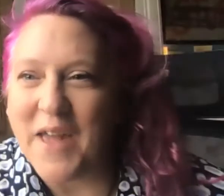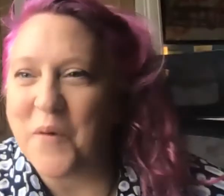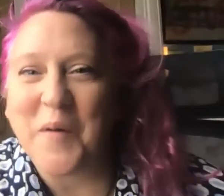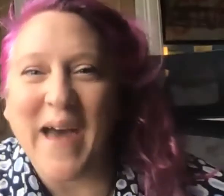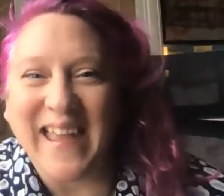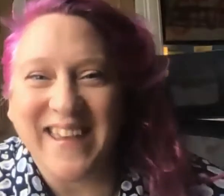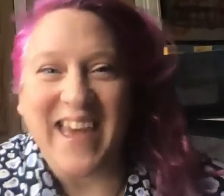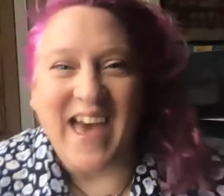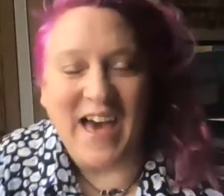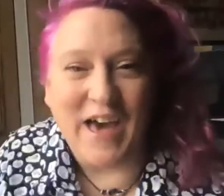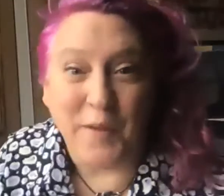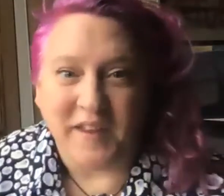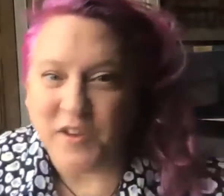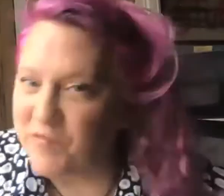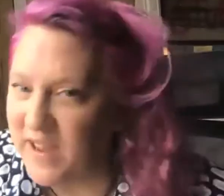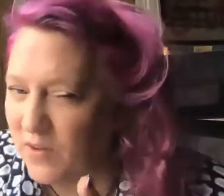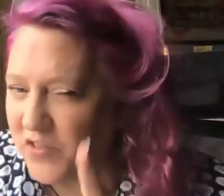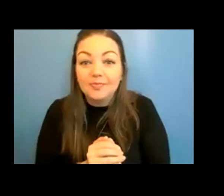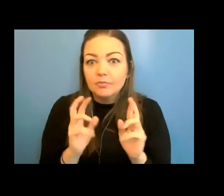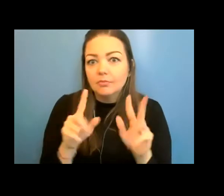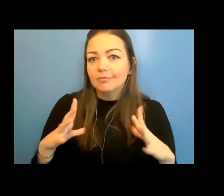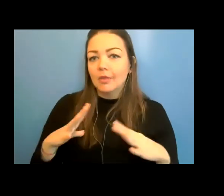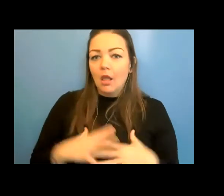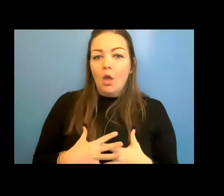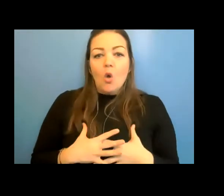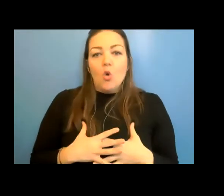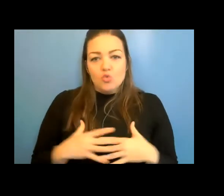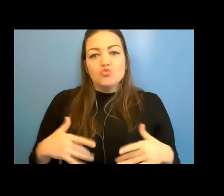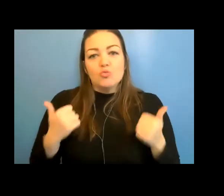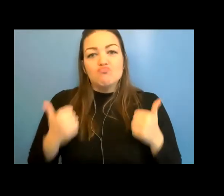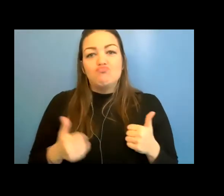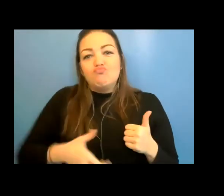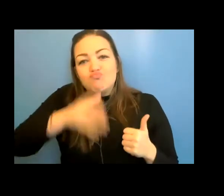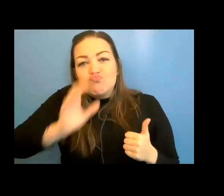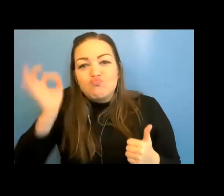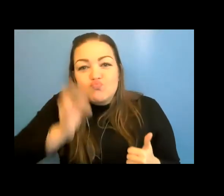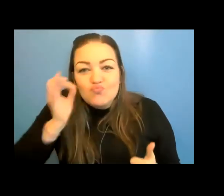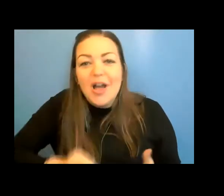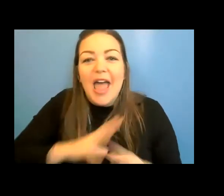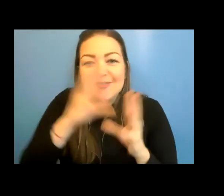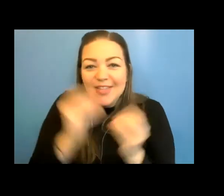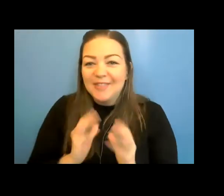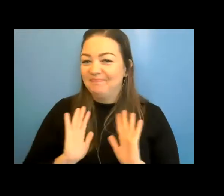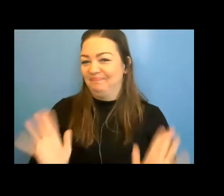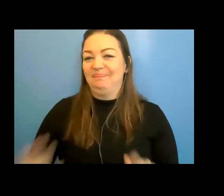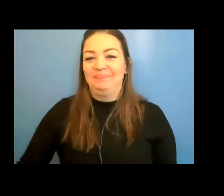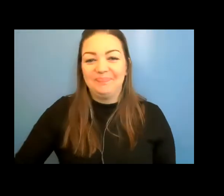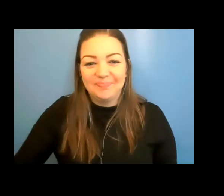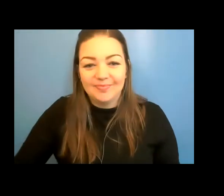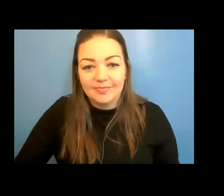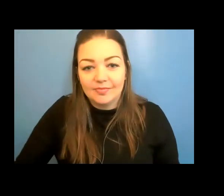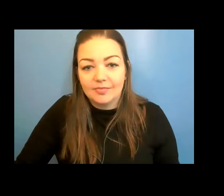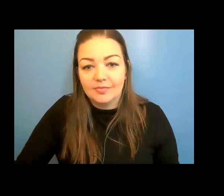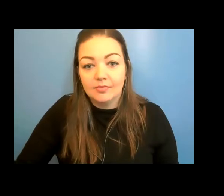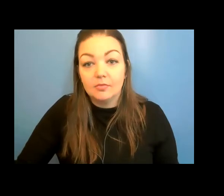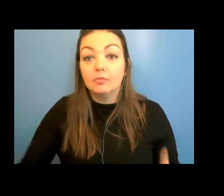Hi, welcome back. Hope you had a good break, got some water, all of that. We're literally going to take